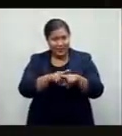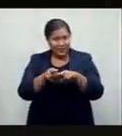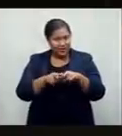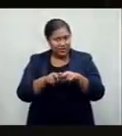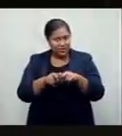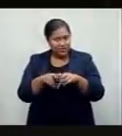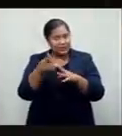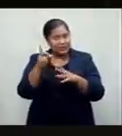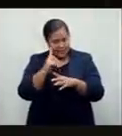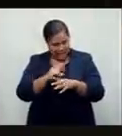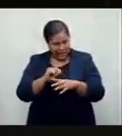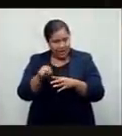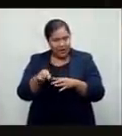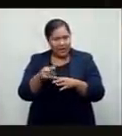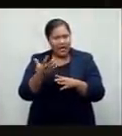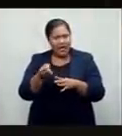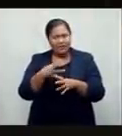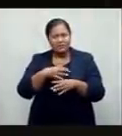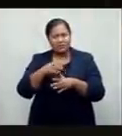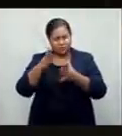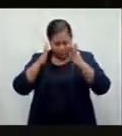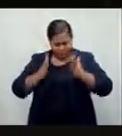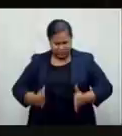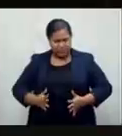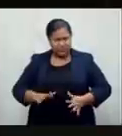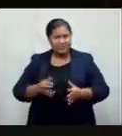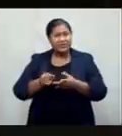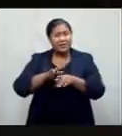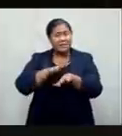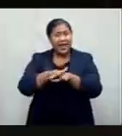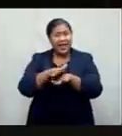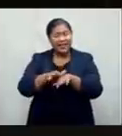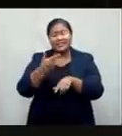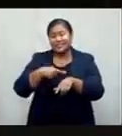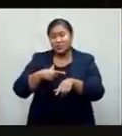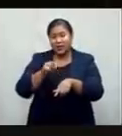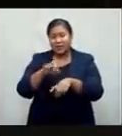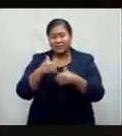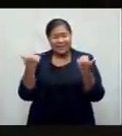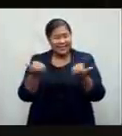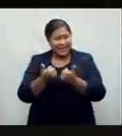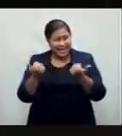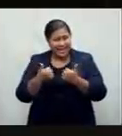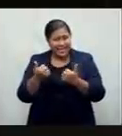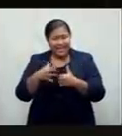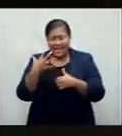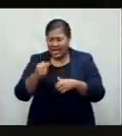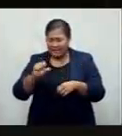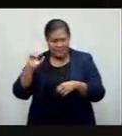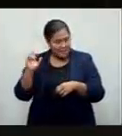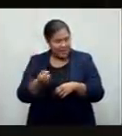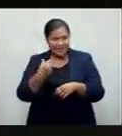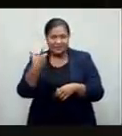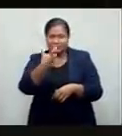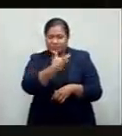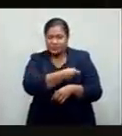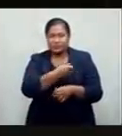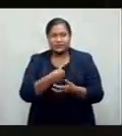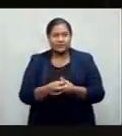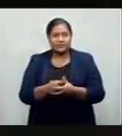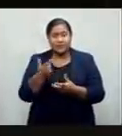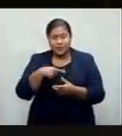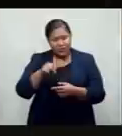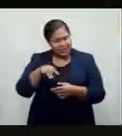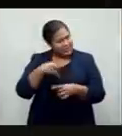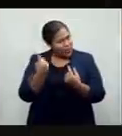the ability to resist antibodies in our blood, which is why there's a lot of emphasis on getting vaccinated, because this is the only